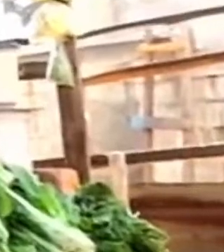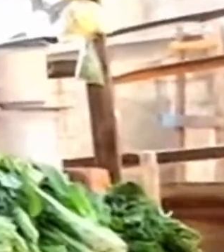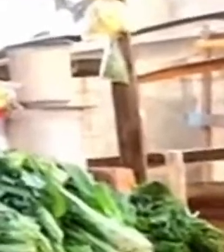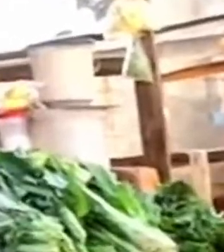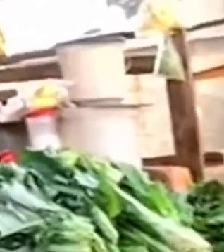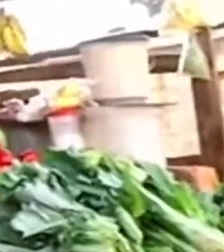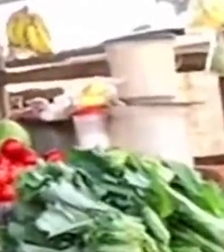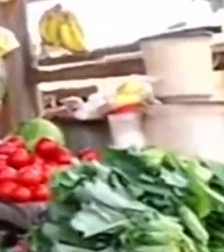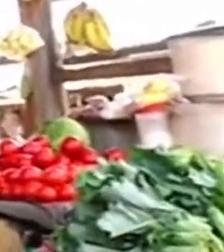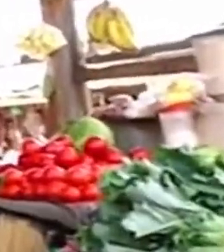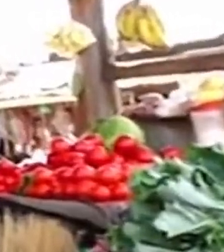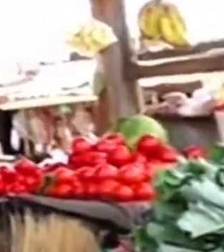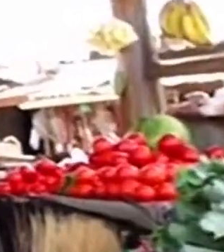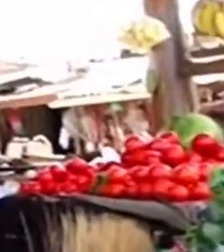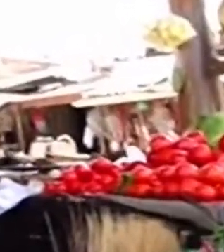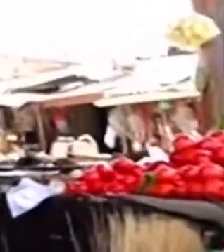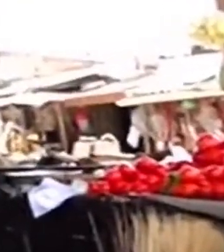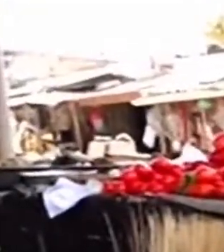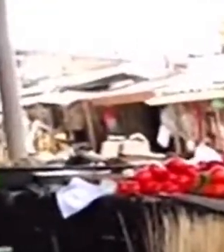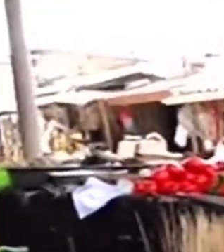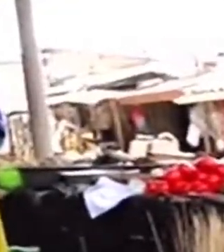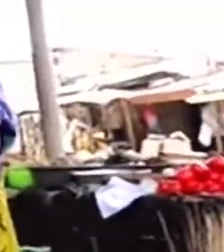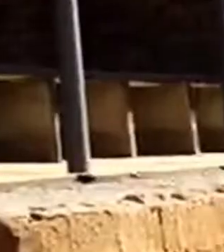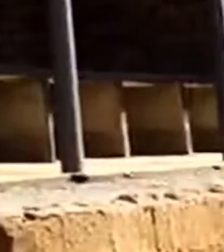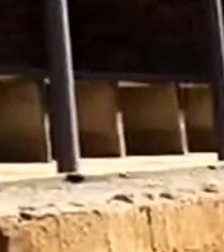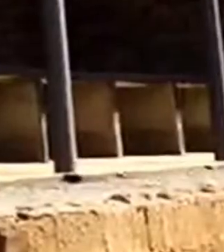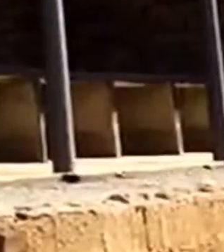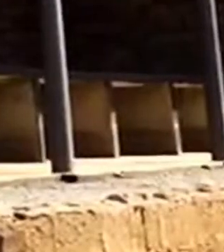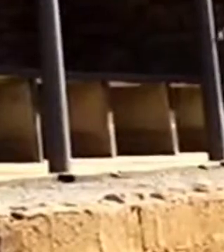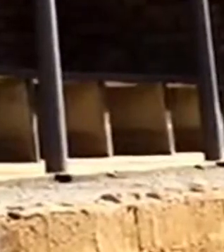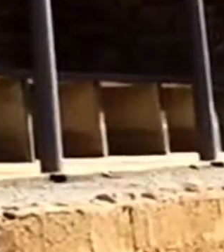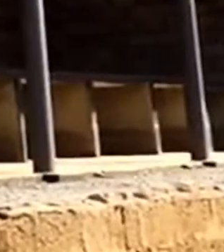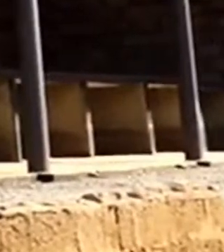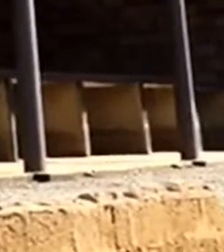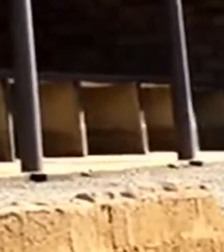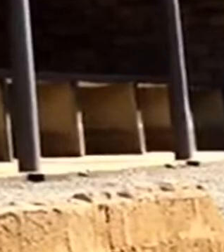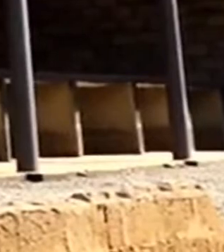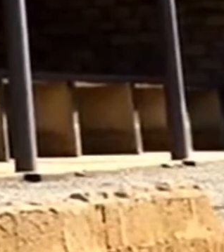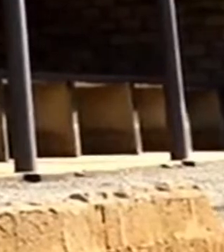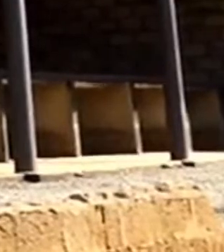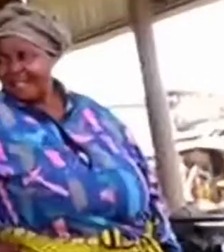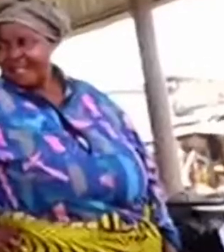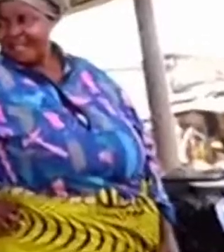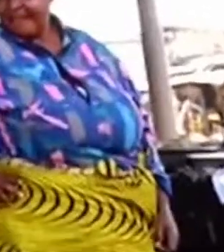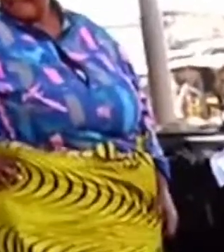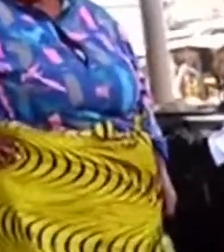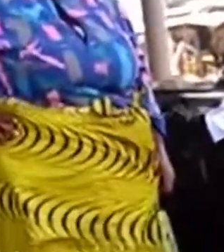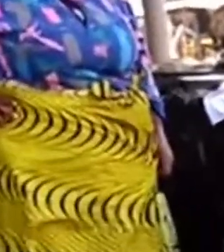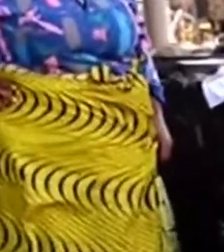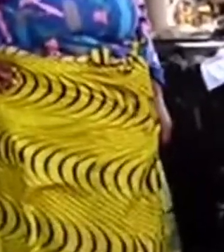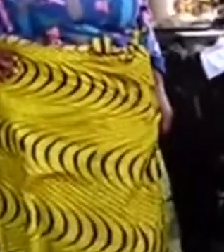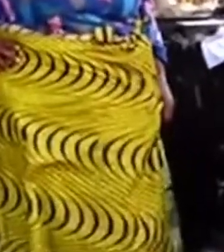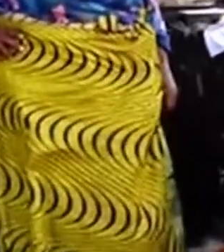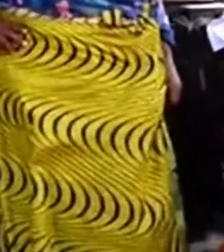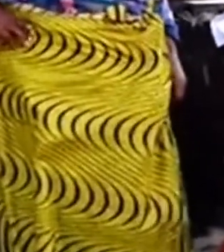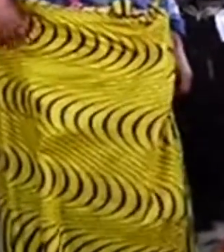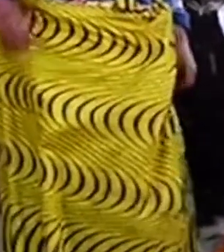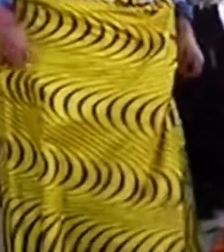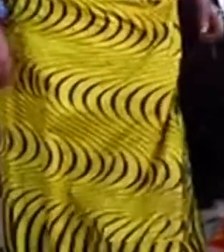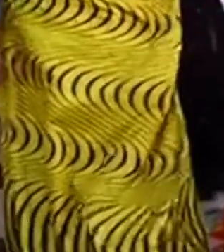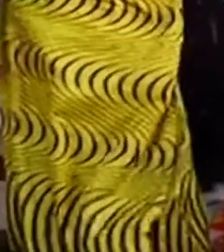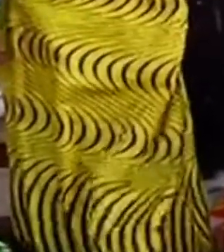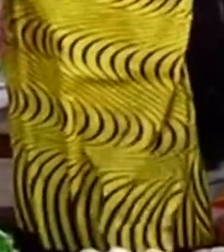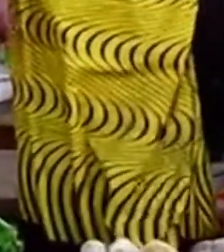beneficiary of CDF. Traders in this market have been trading without a shelter for years, but they have something to